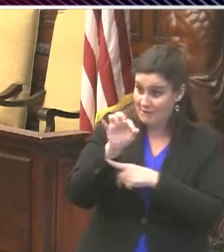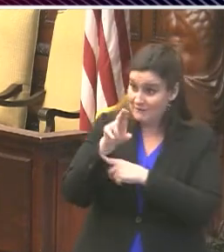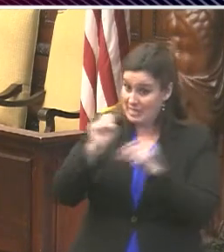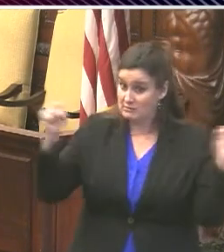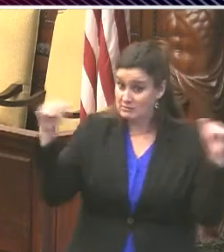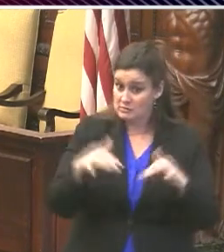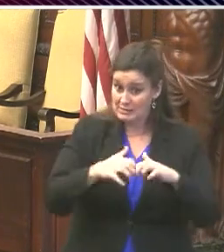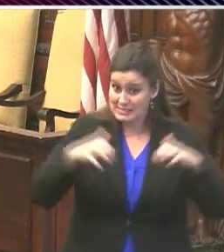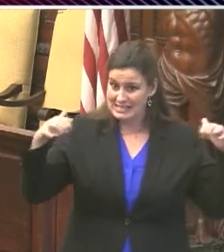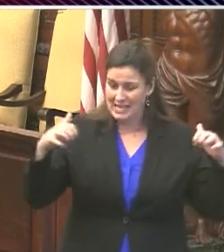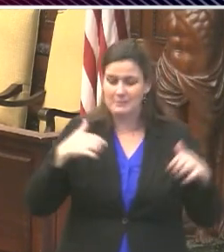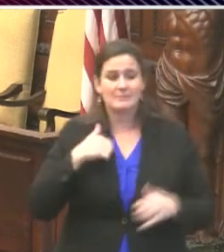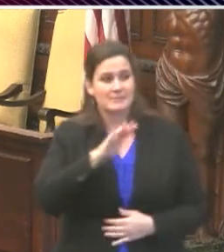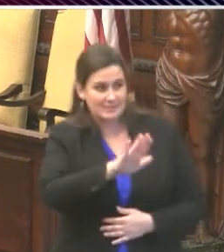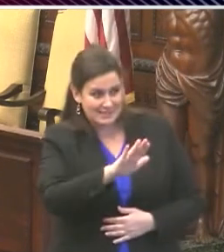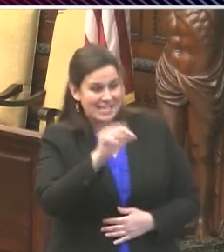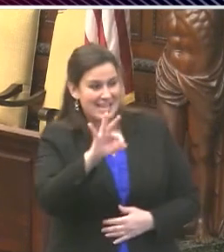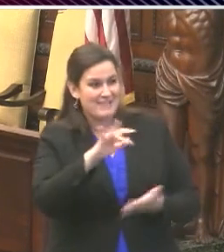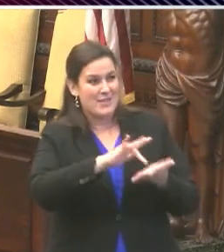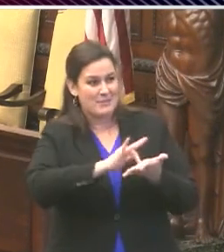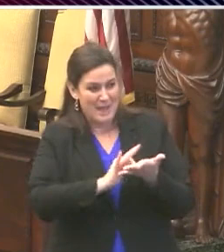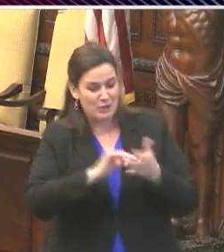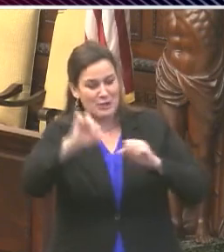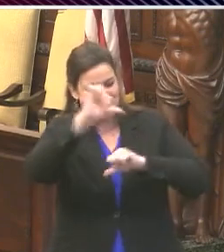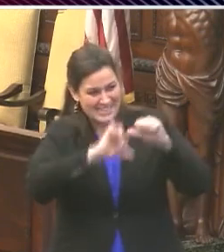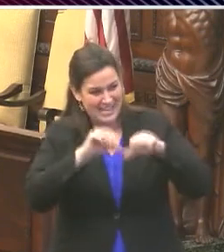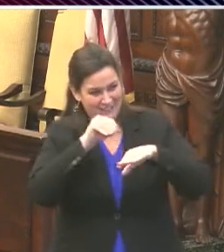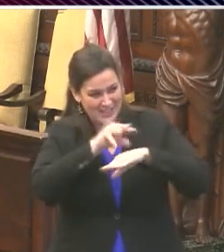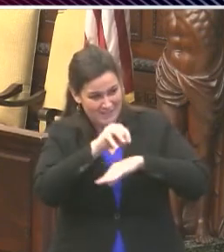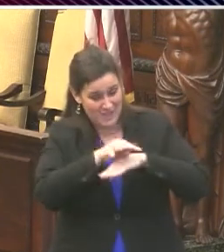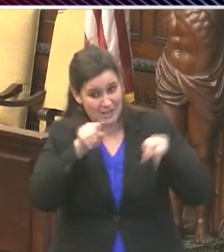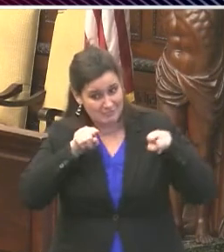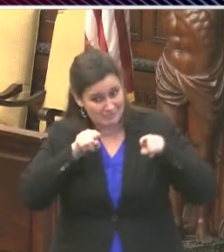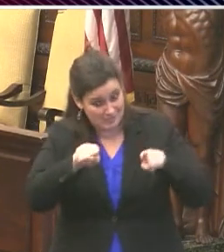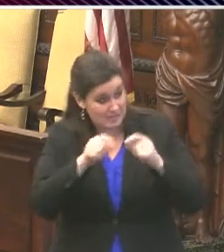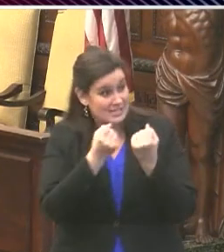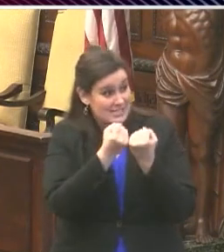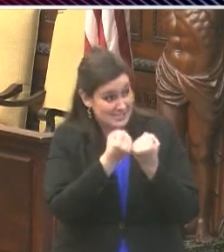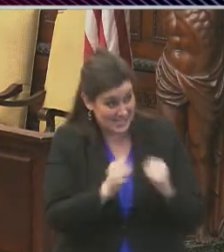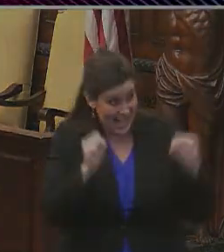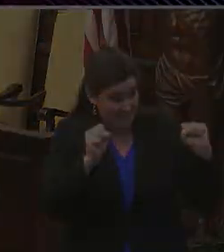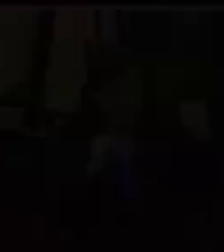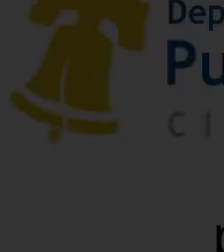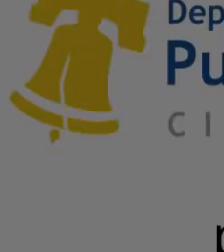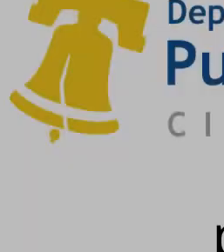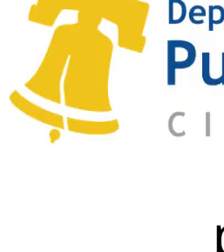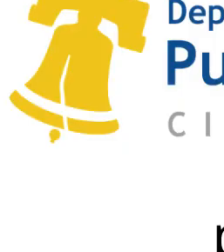If the medical advice and the scientific advice is it's safe, yes. If it's not, no.